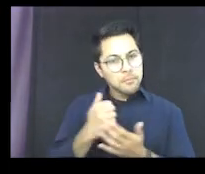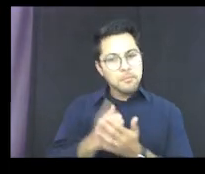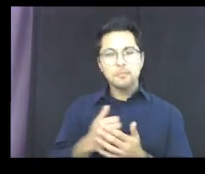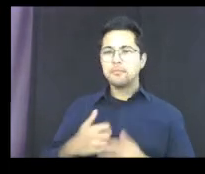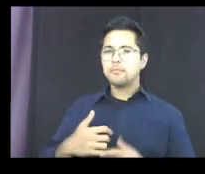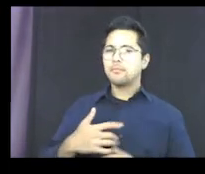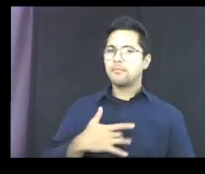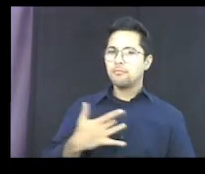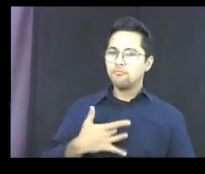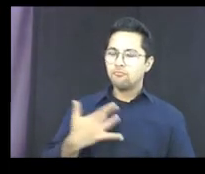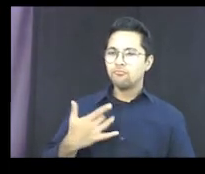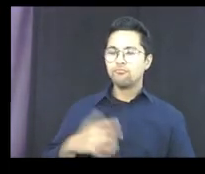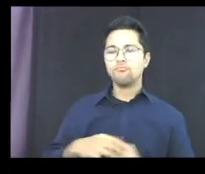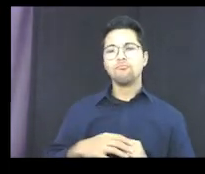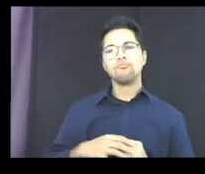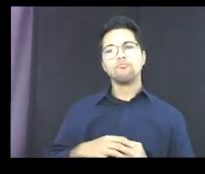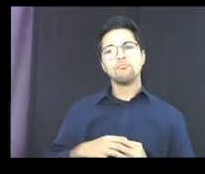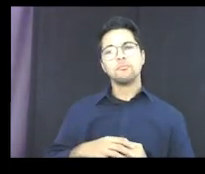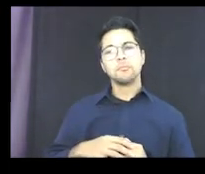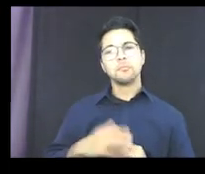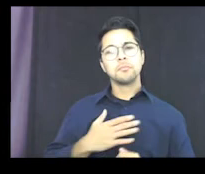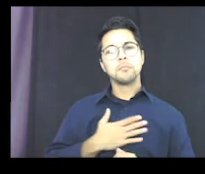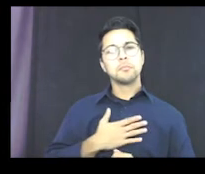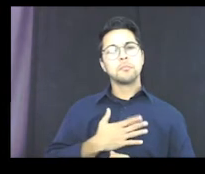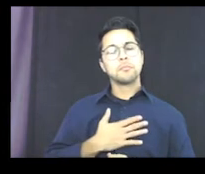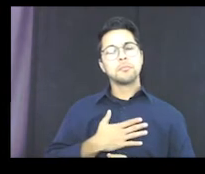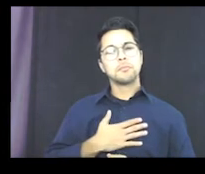and my